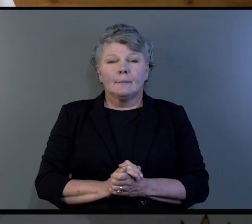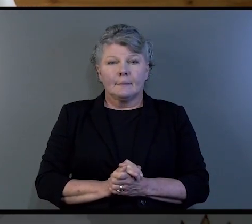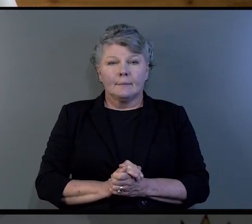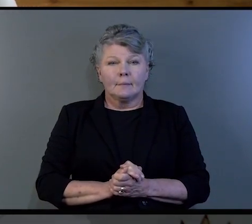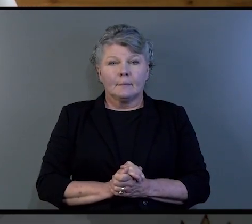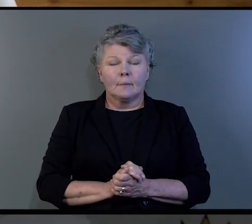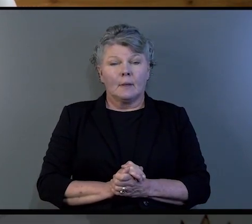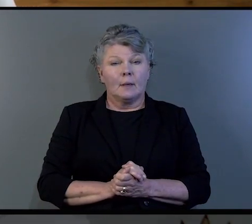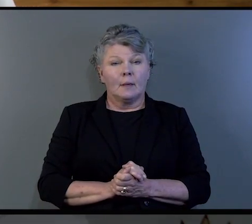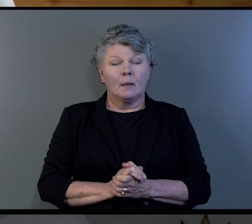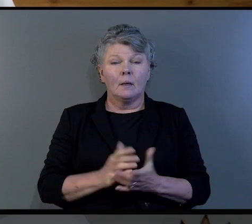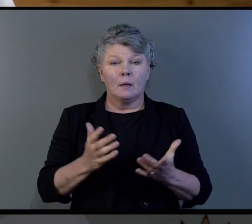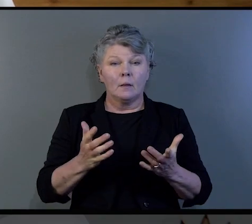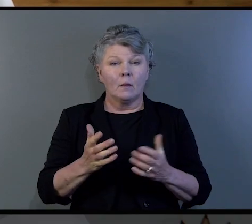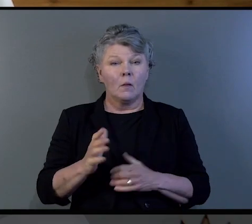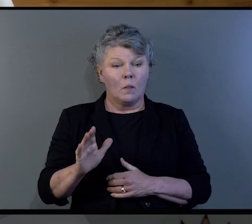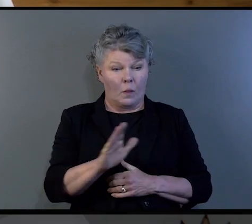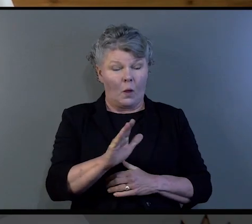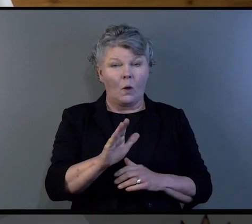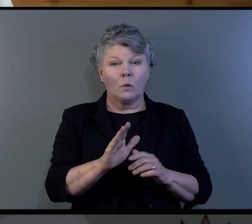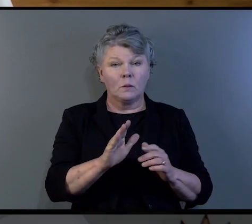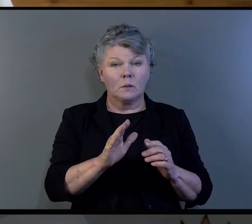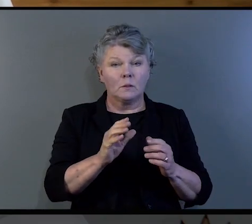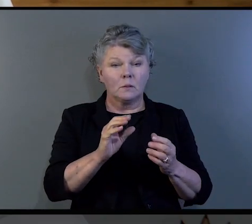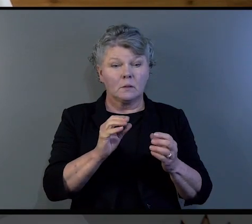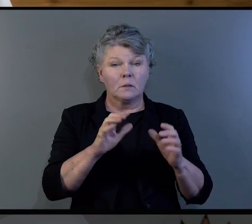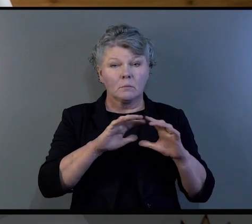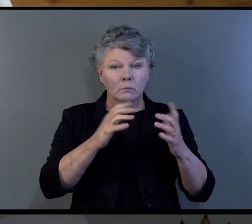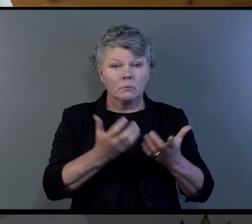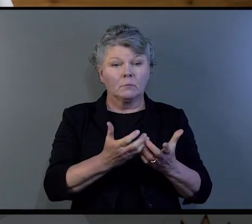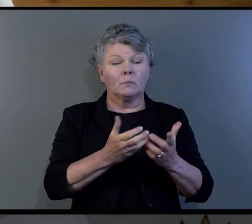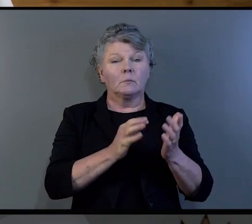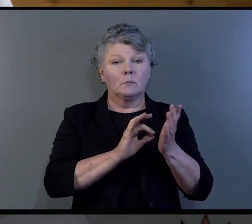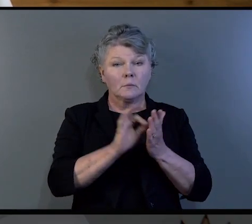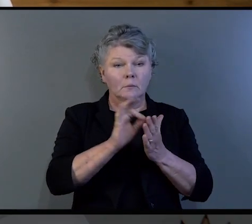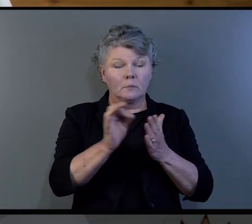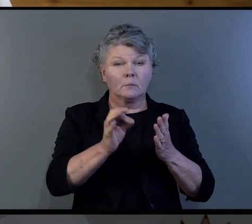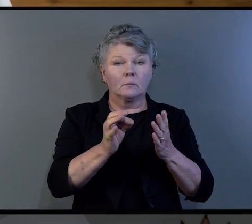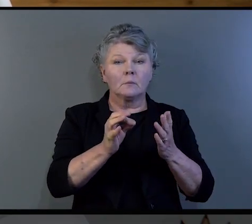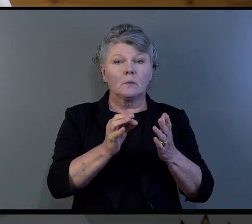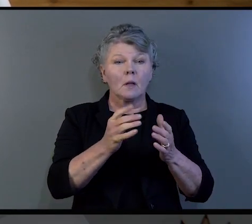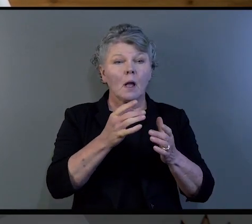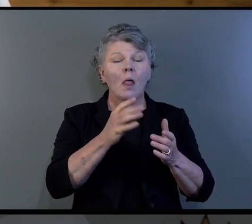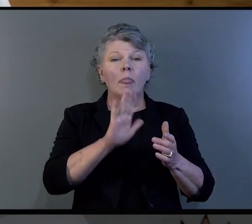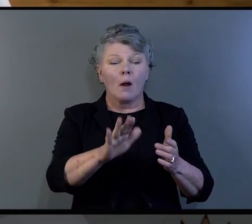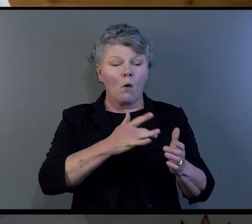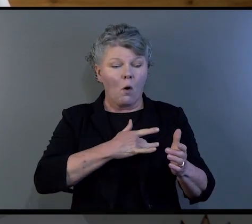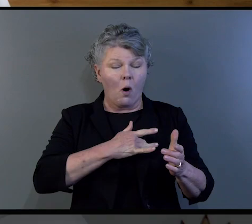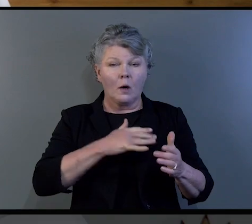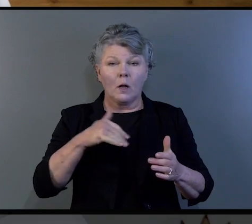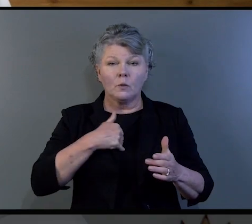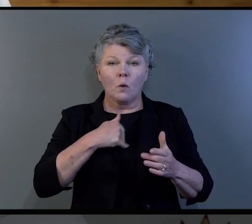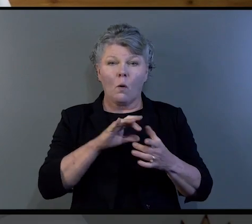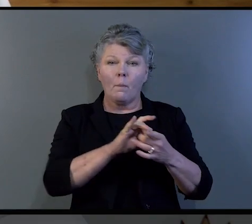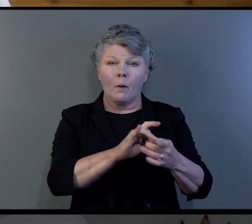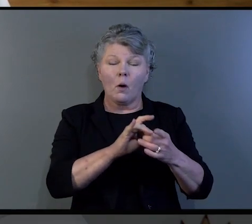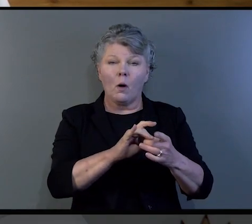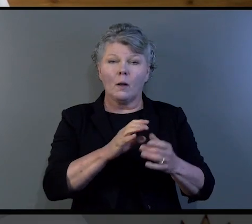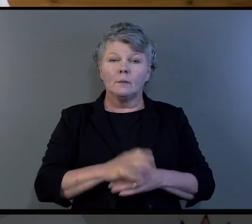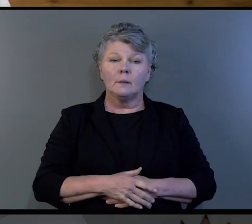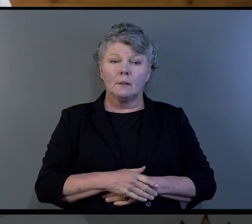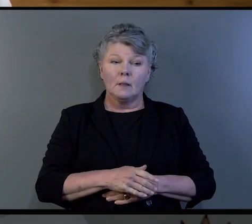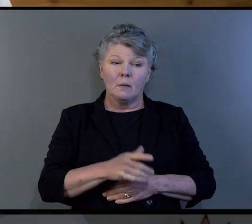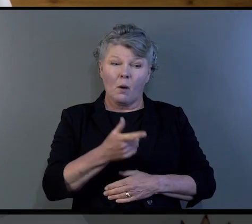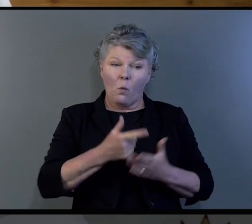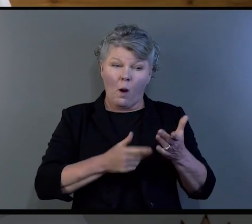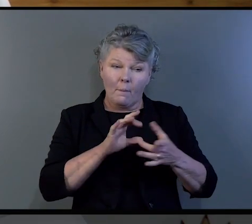35. Now the full number of those who believed were of one heart and soul, and no one said that any of the things that belonged to him was his